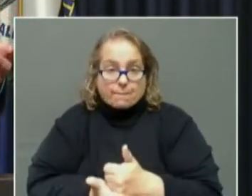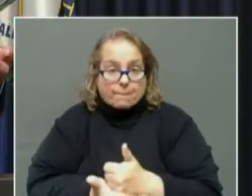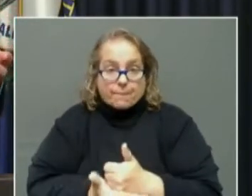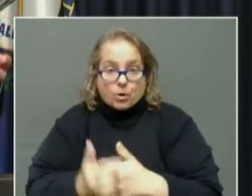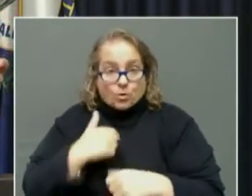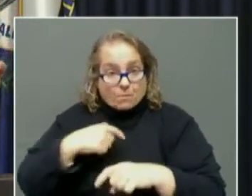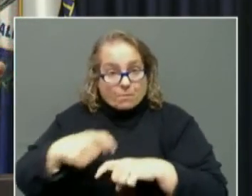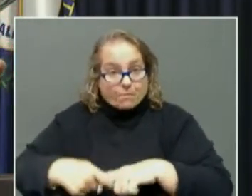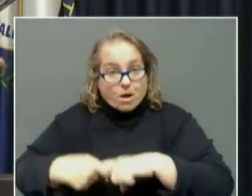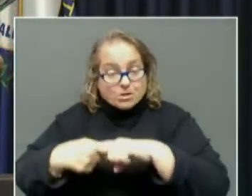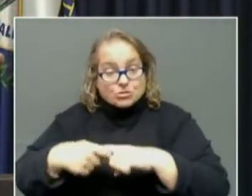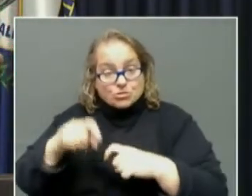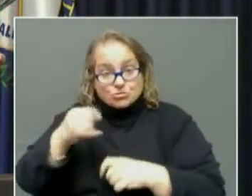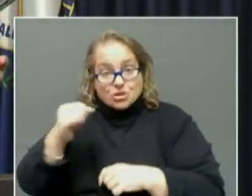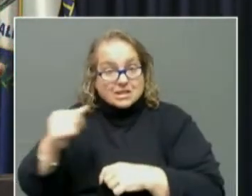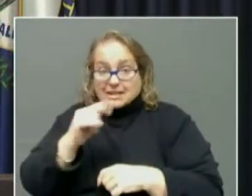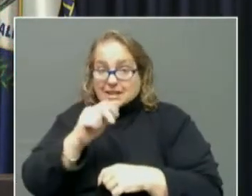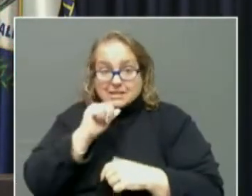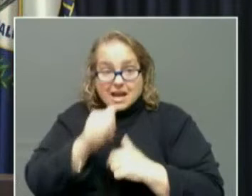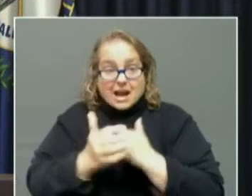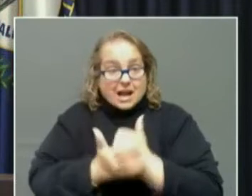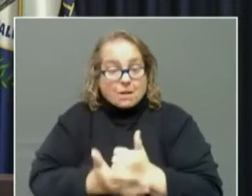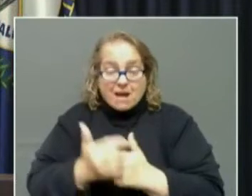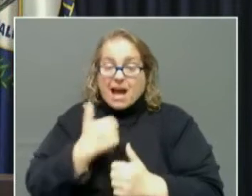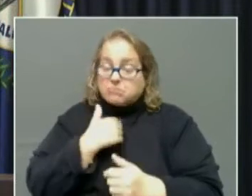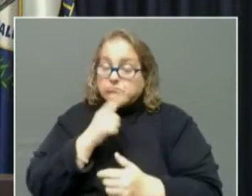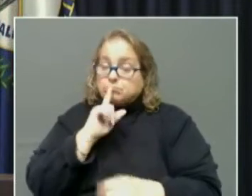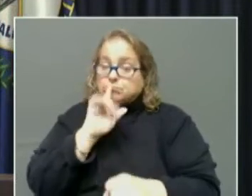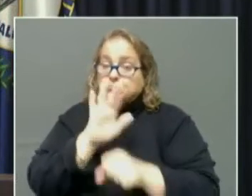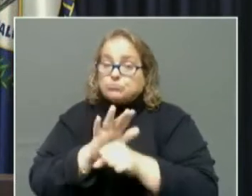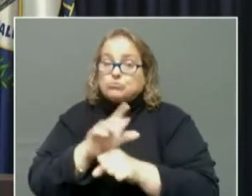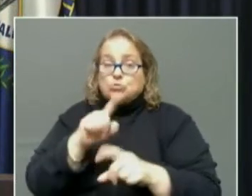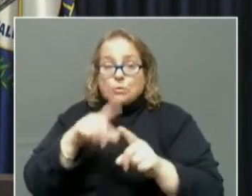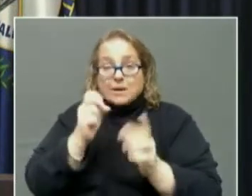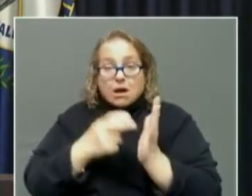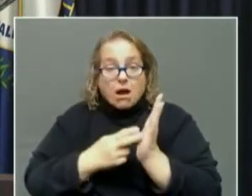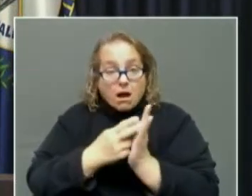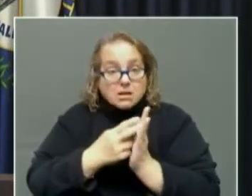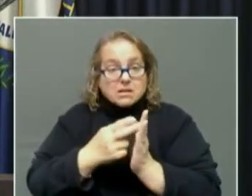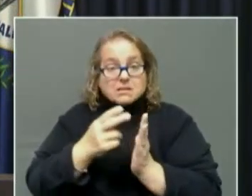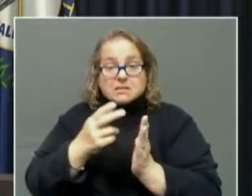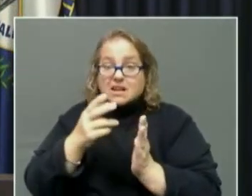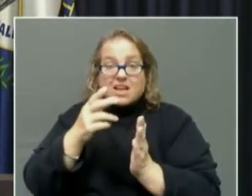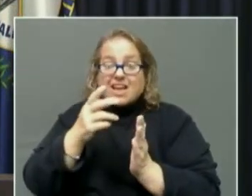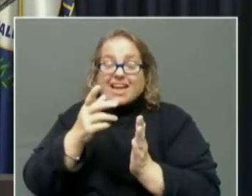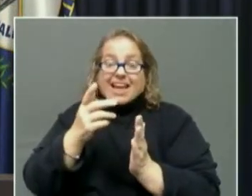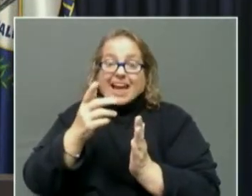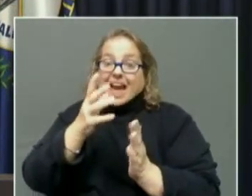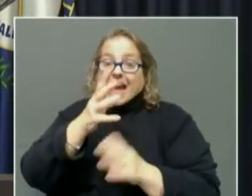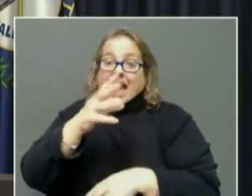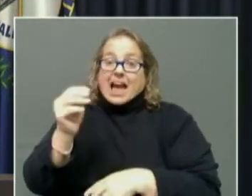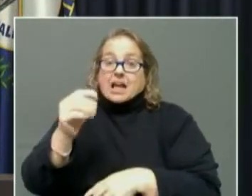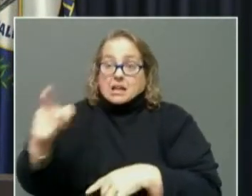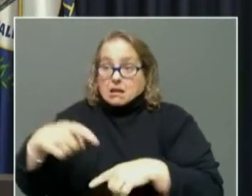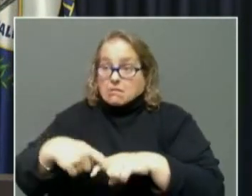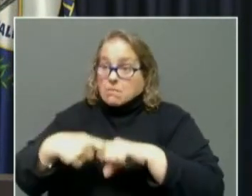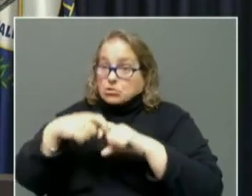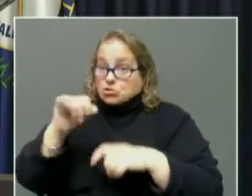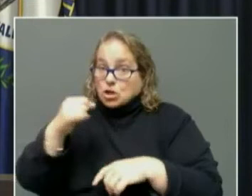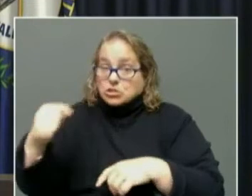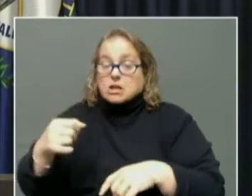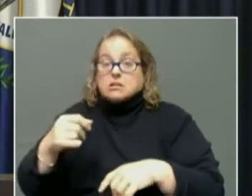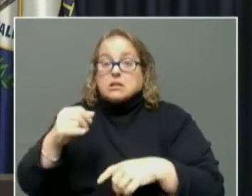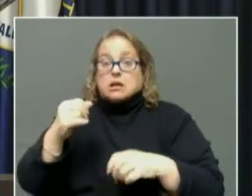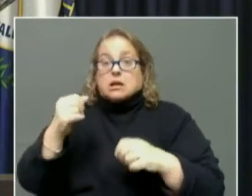I've pledged to be transparent from the very start. When we're facing something good, bad, or ugly, this doesn't help. And our goal is going to have to